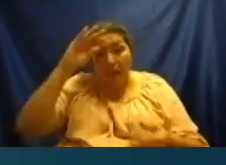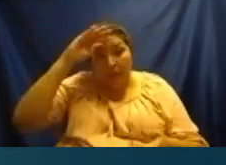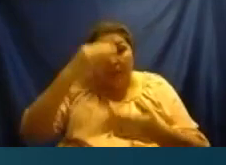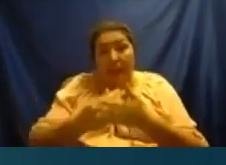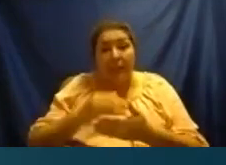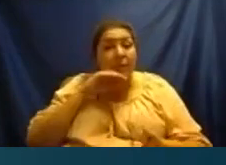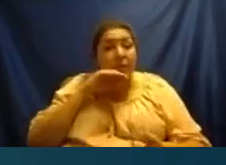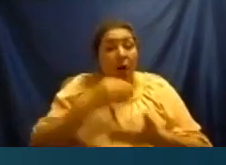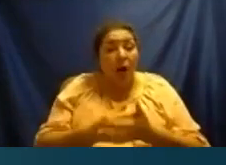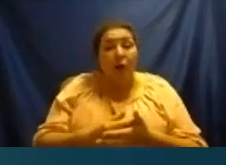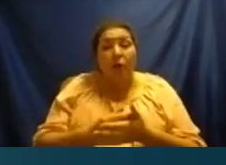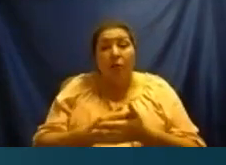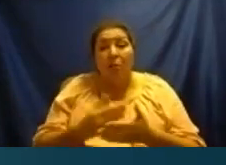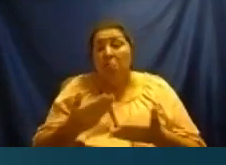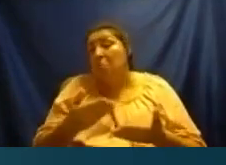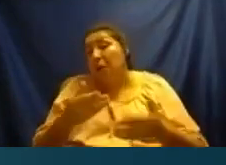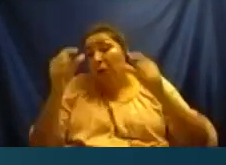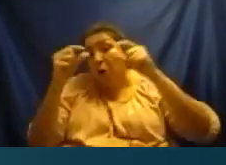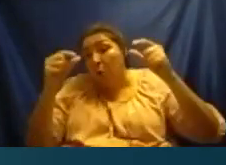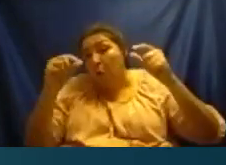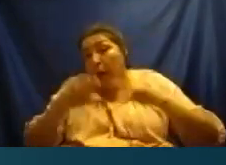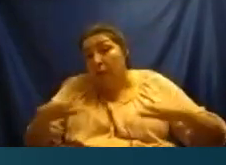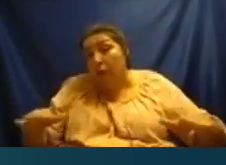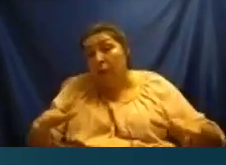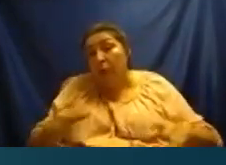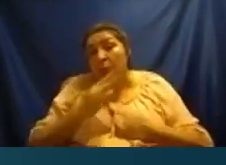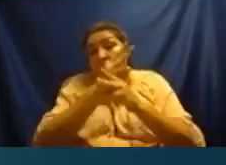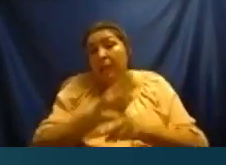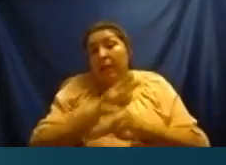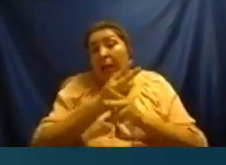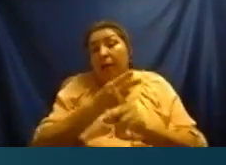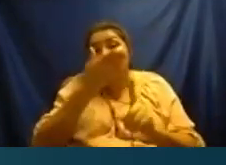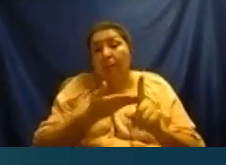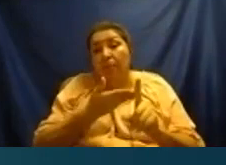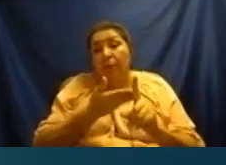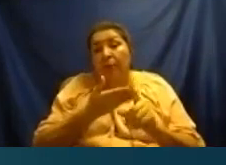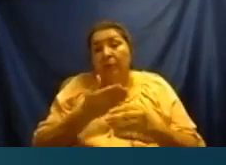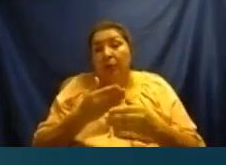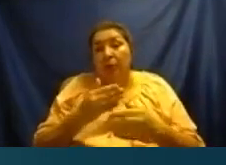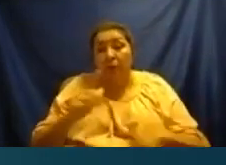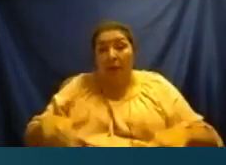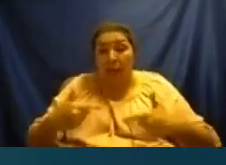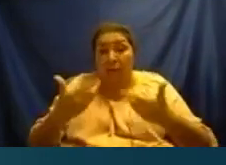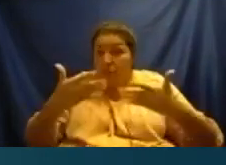them, until the end of their lives. Now, here this woman was left.